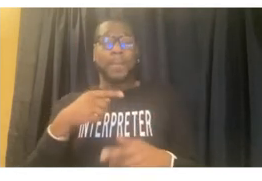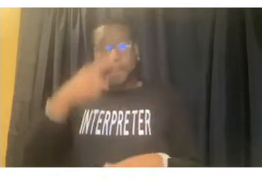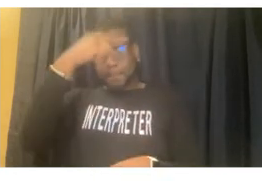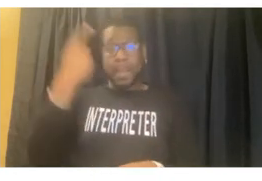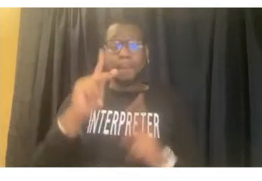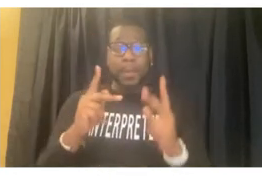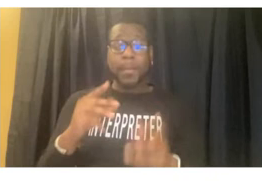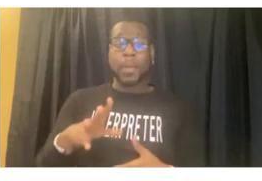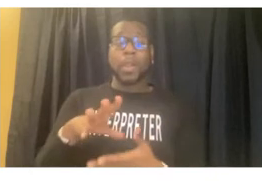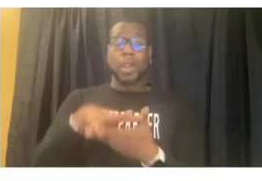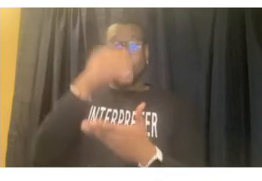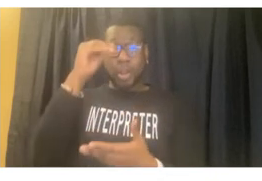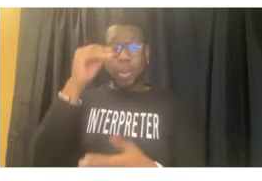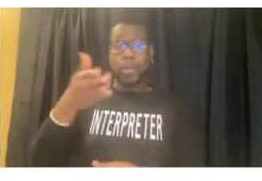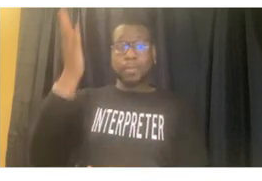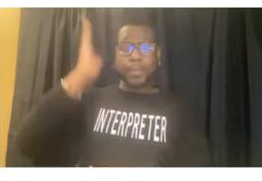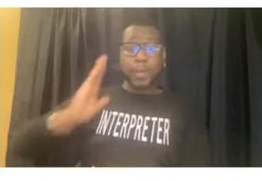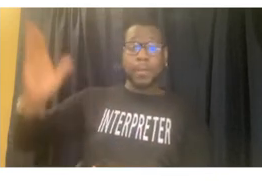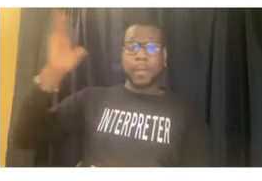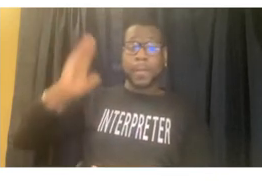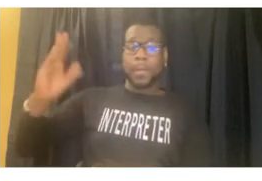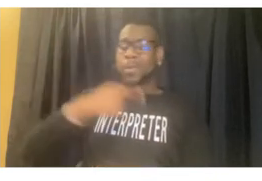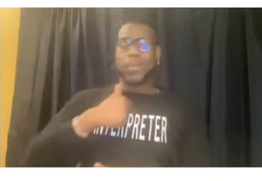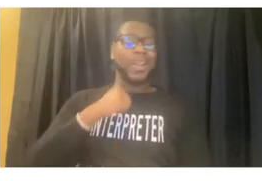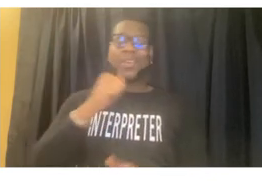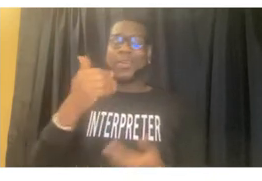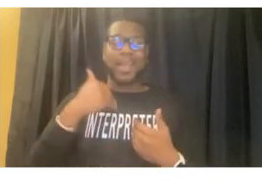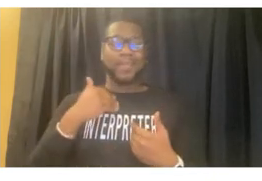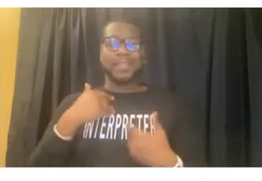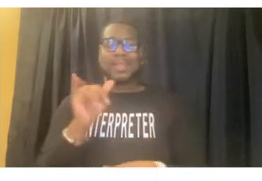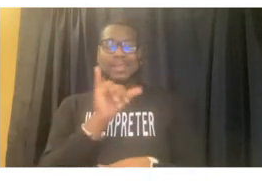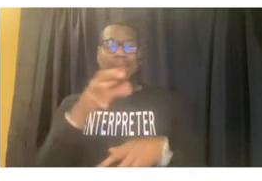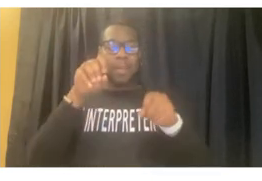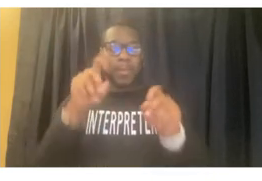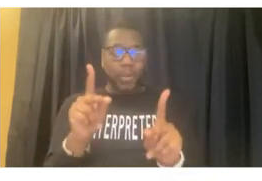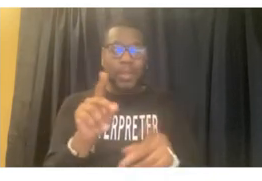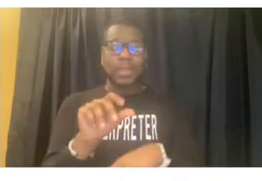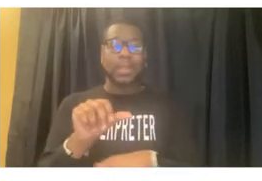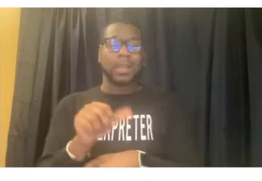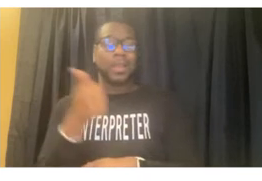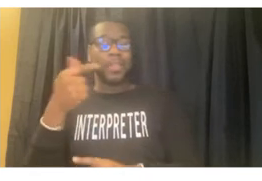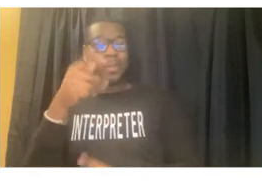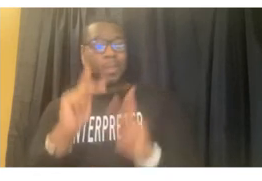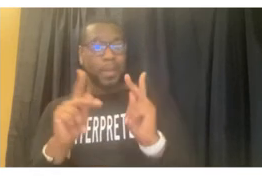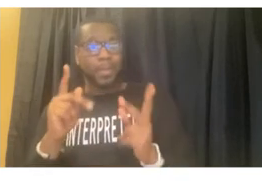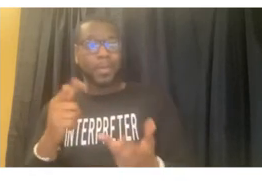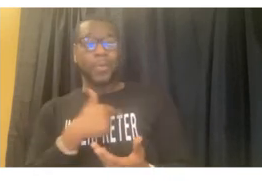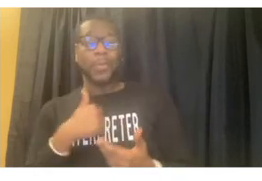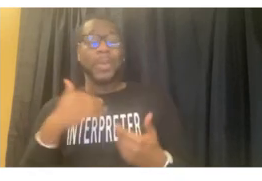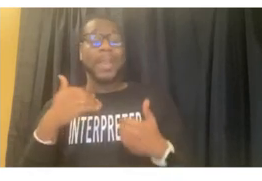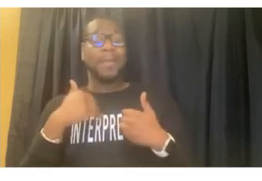that we are not afforded the same opportunity as our white counterparts. And we often have to work 10 times harder in order to get to that level that our peers are